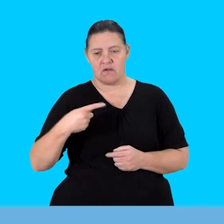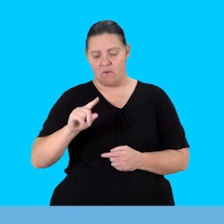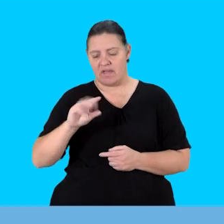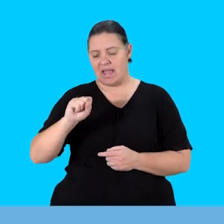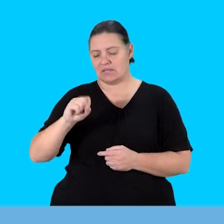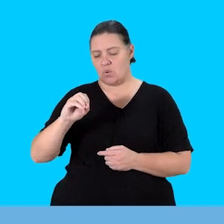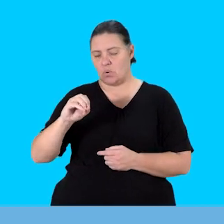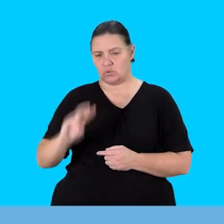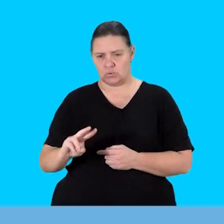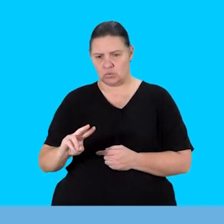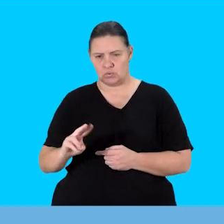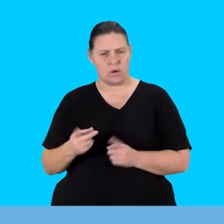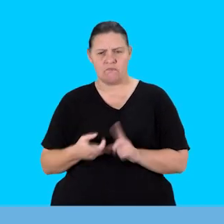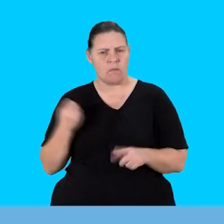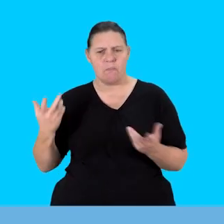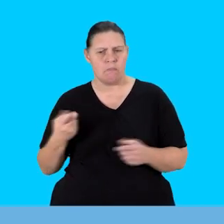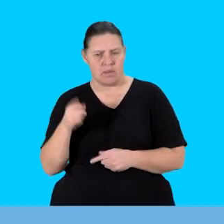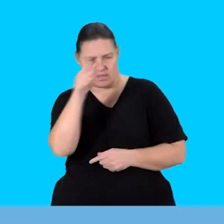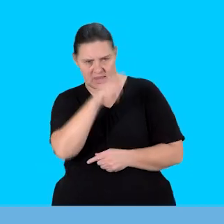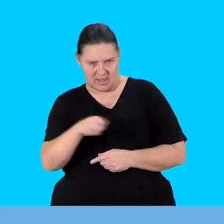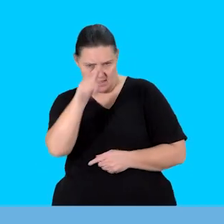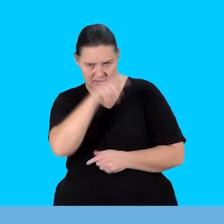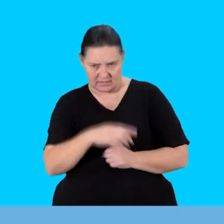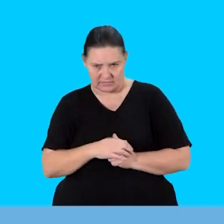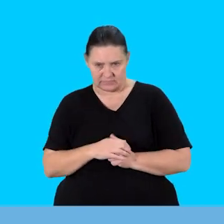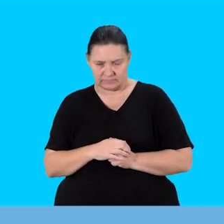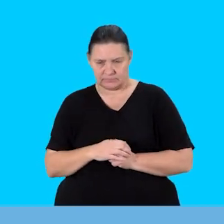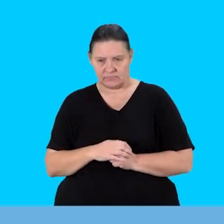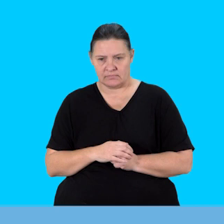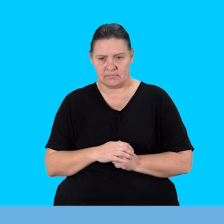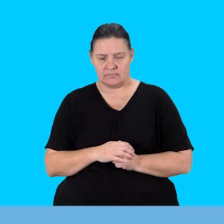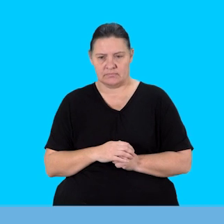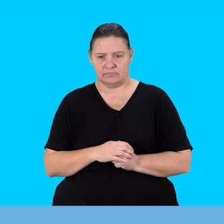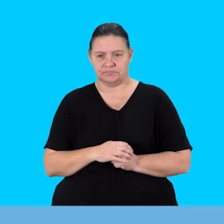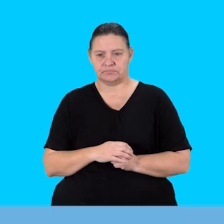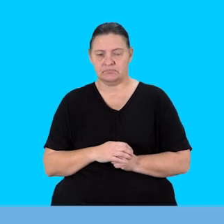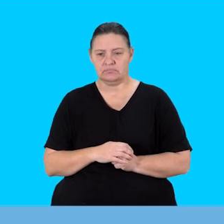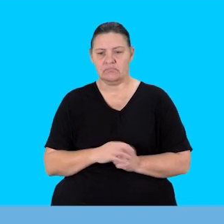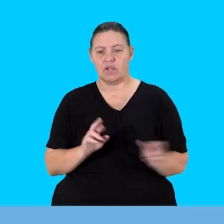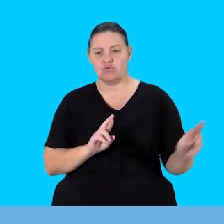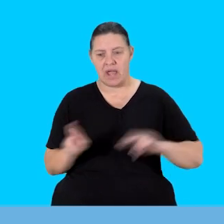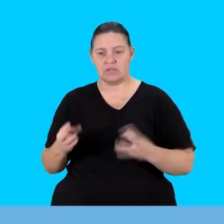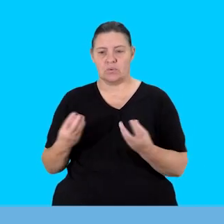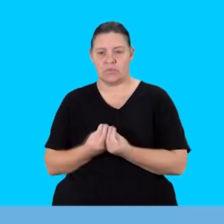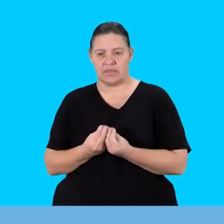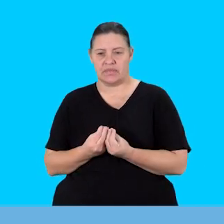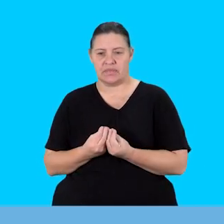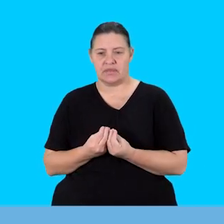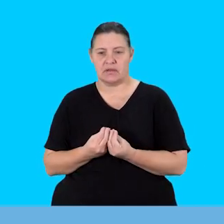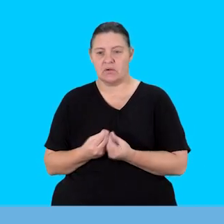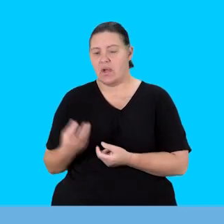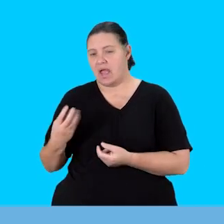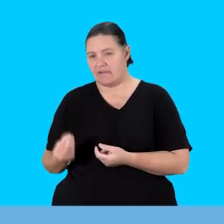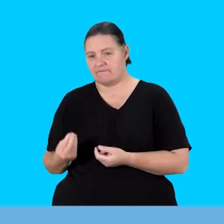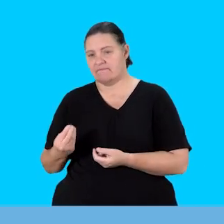of SO2. Where do we get these 2? There. So 2 molecules of SO2 reacts with what?